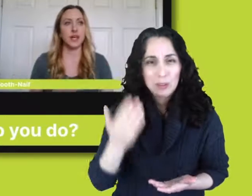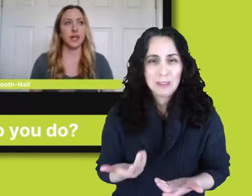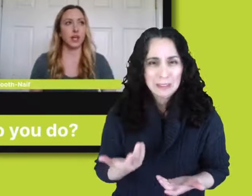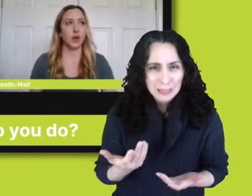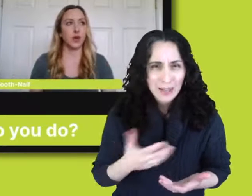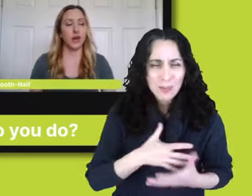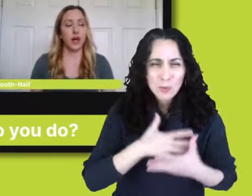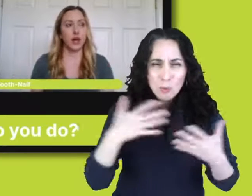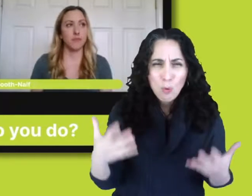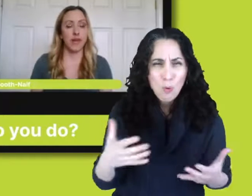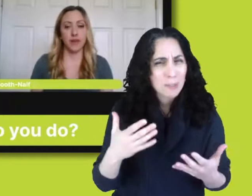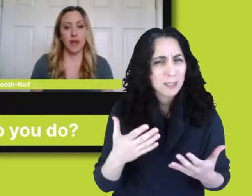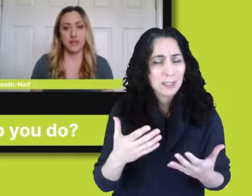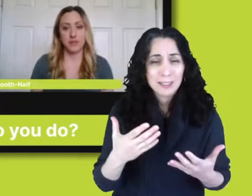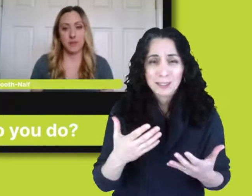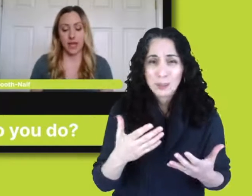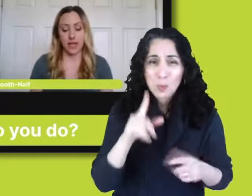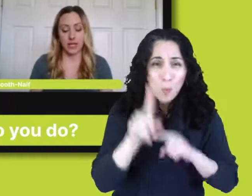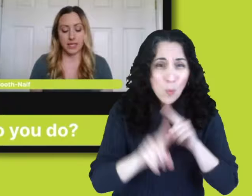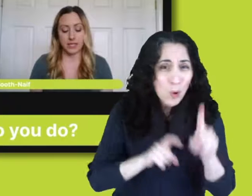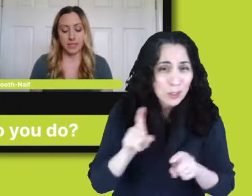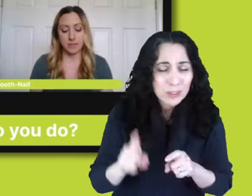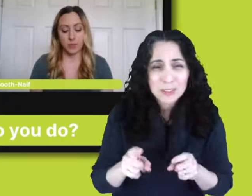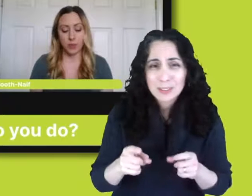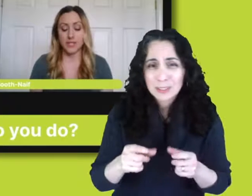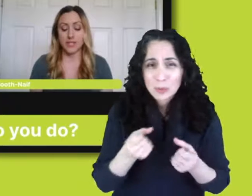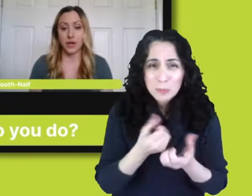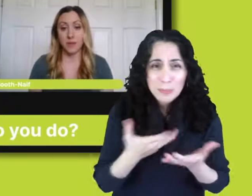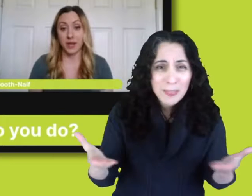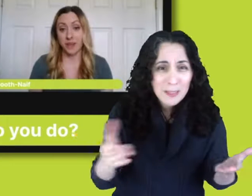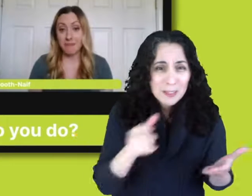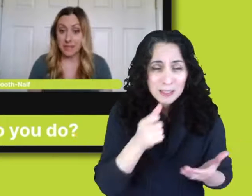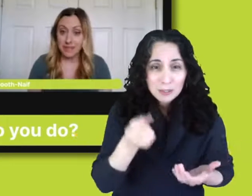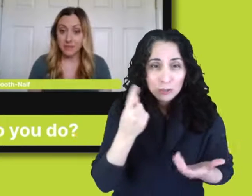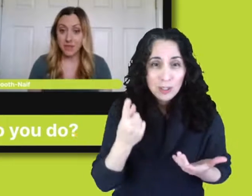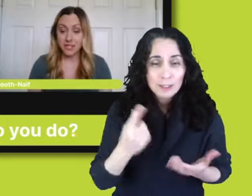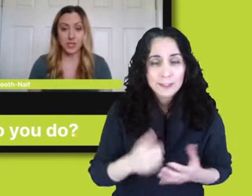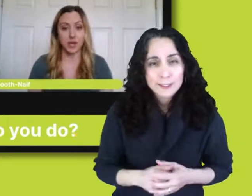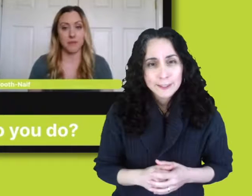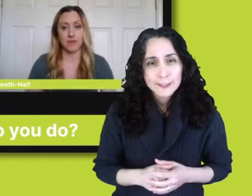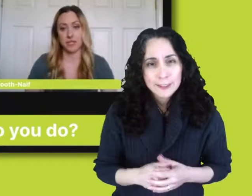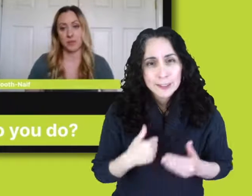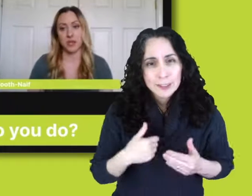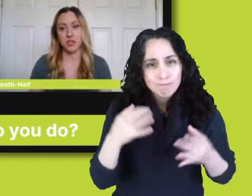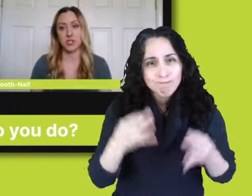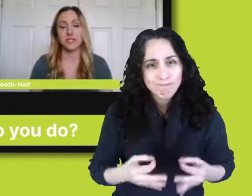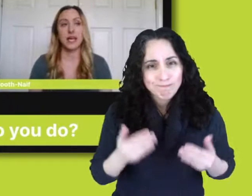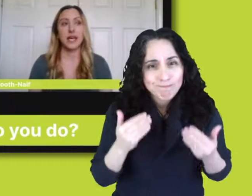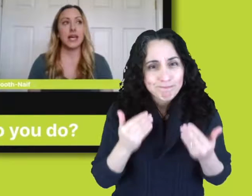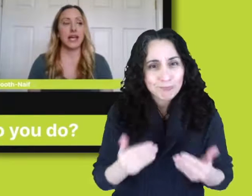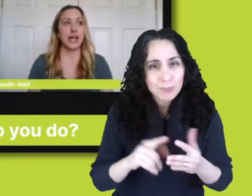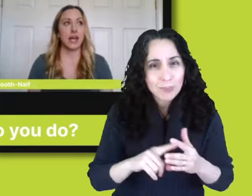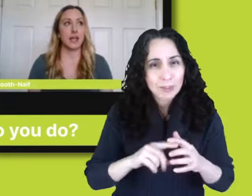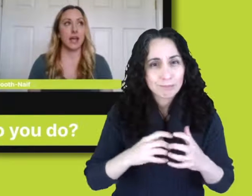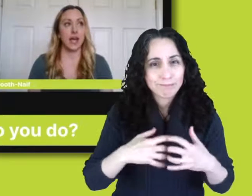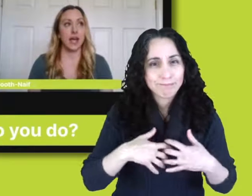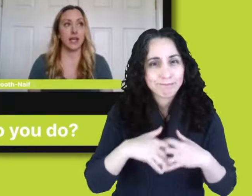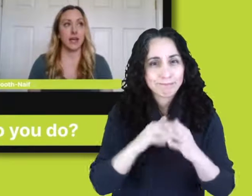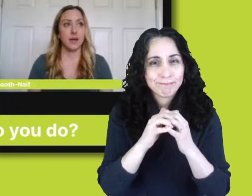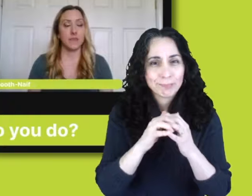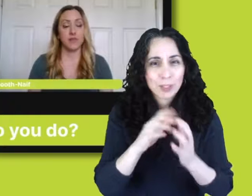questions, that arise from that. And we started Briella and Me Instagram and Facebook pages.